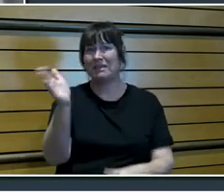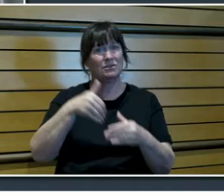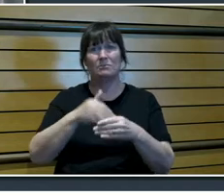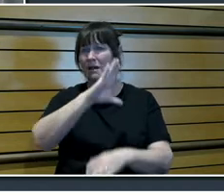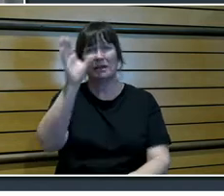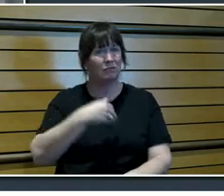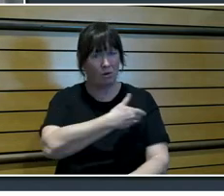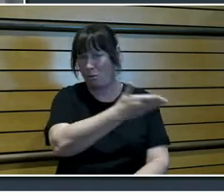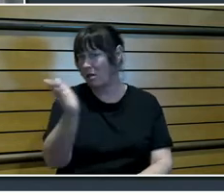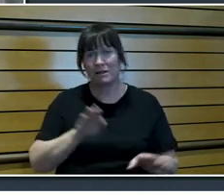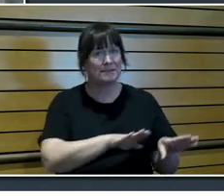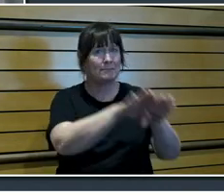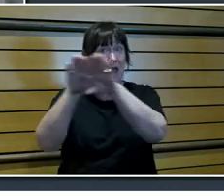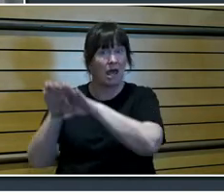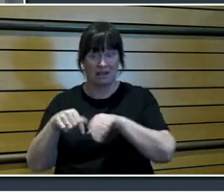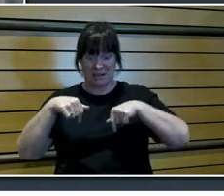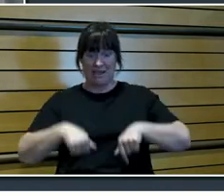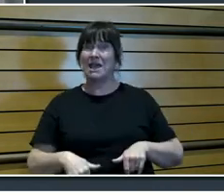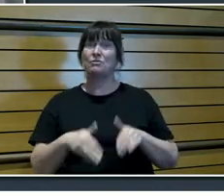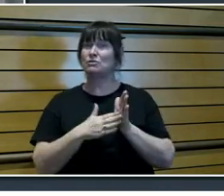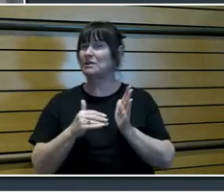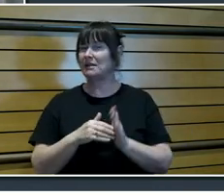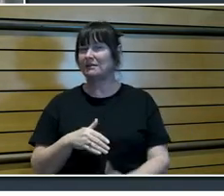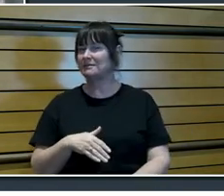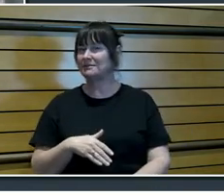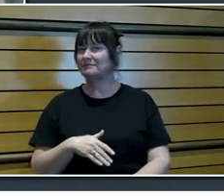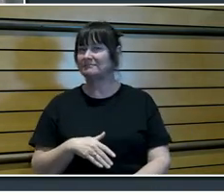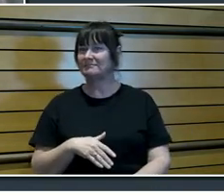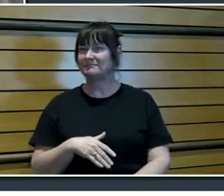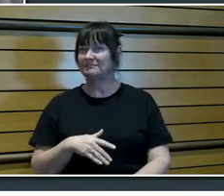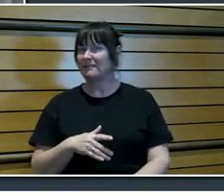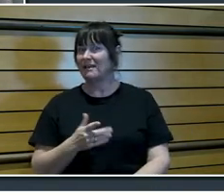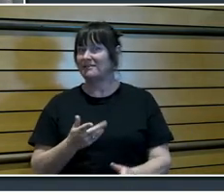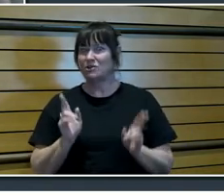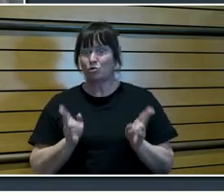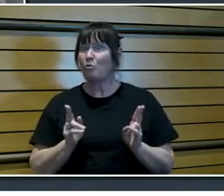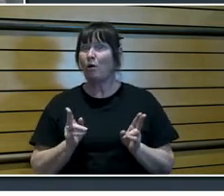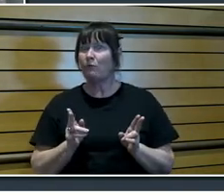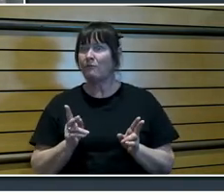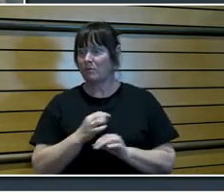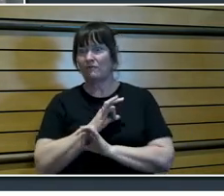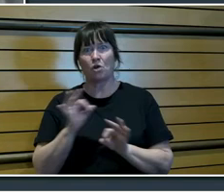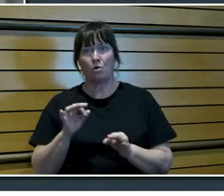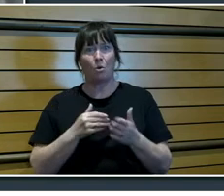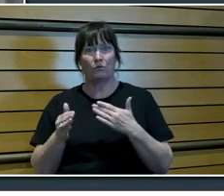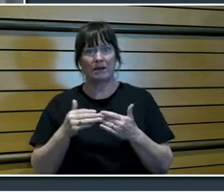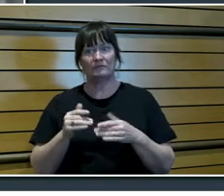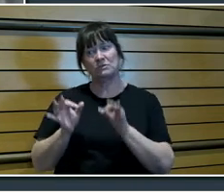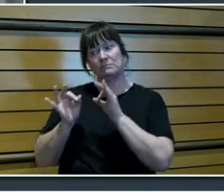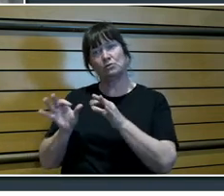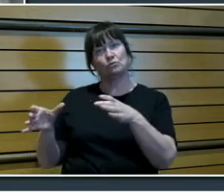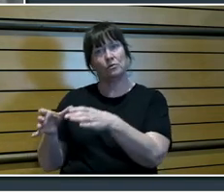that you look at. We're quite unique in not having those arrangements, and I think it's very sad, and I don't think we can point to